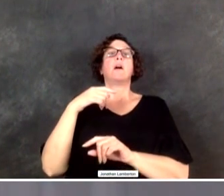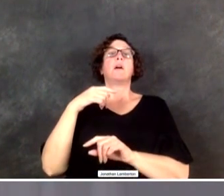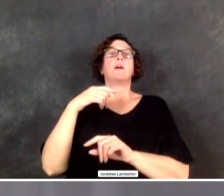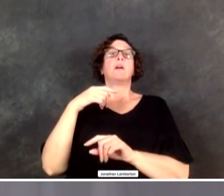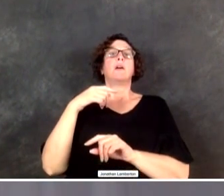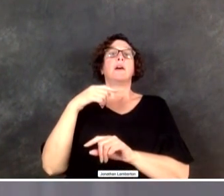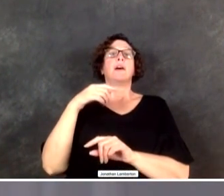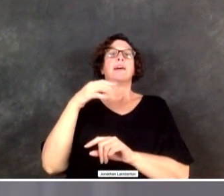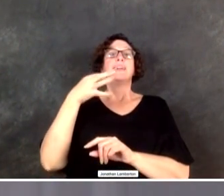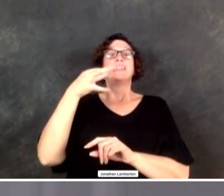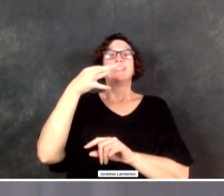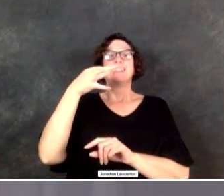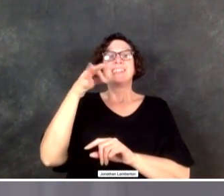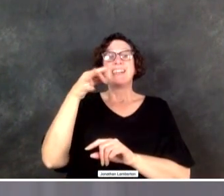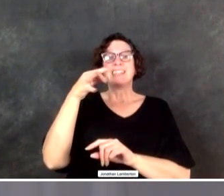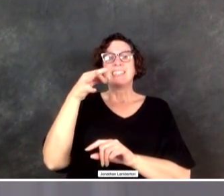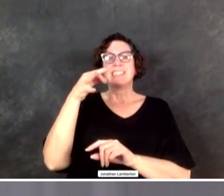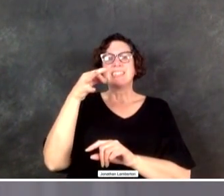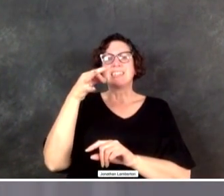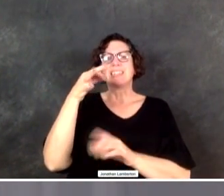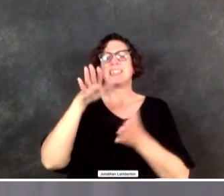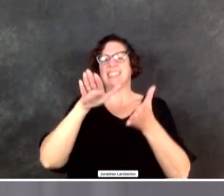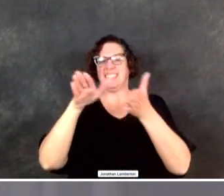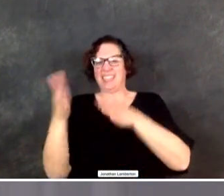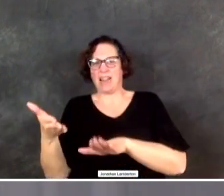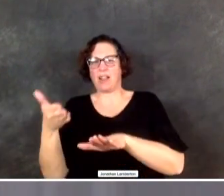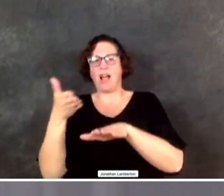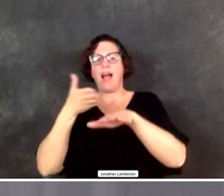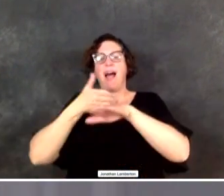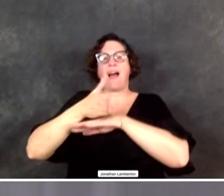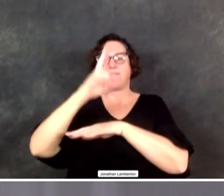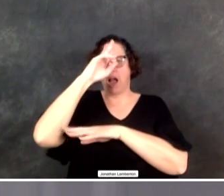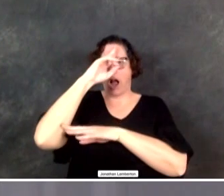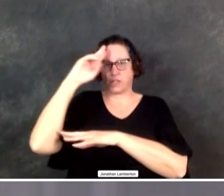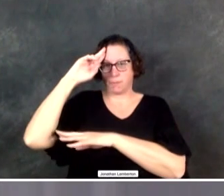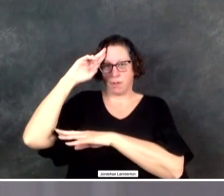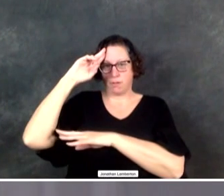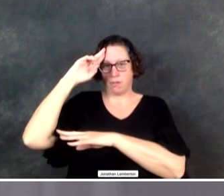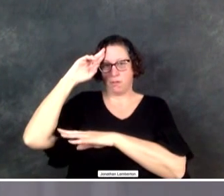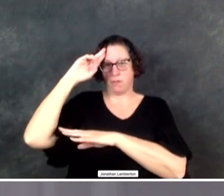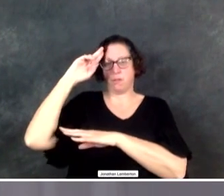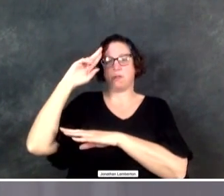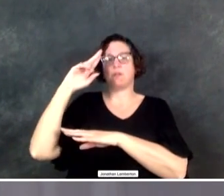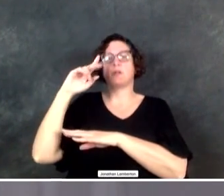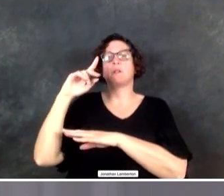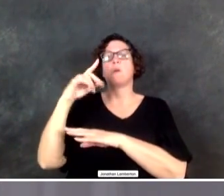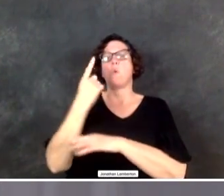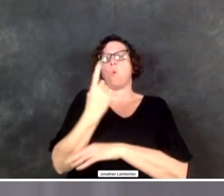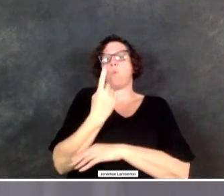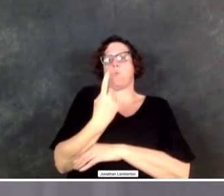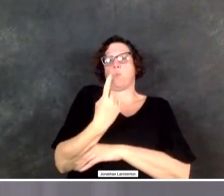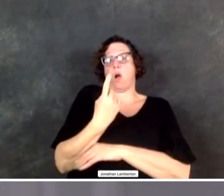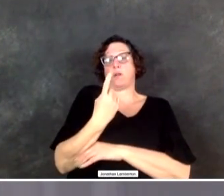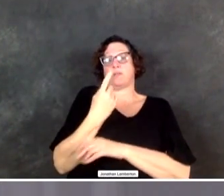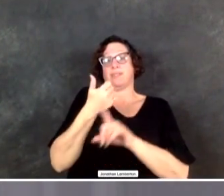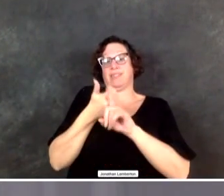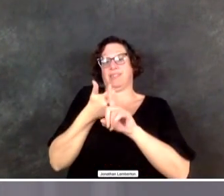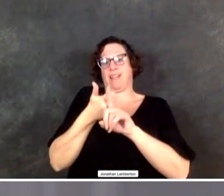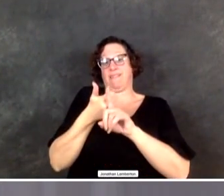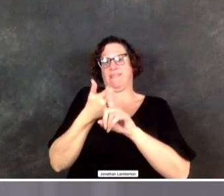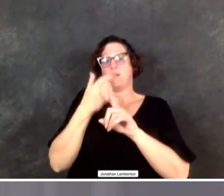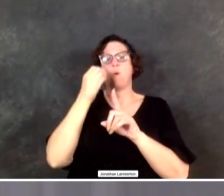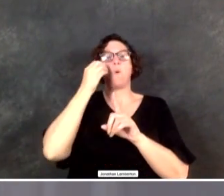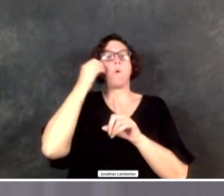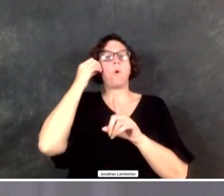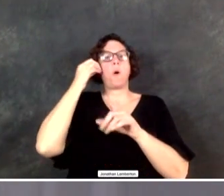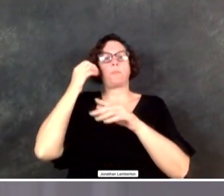of hospitalization and one after someone was self-isolating. Within that 343 positive cases,